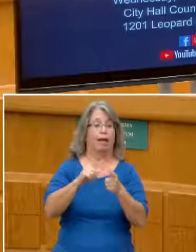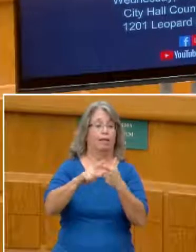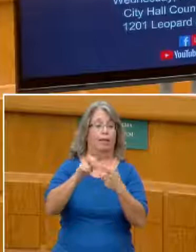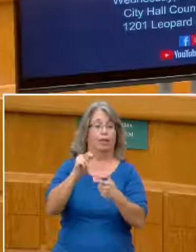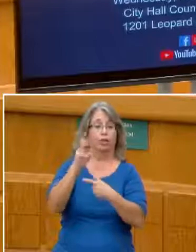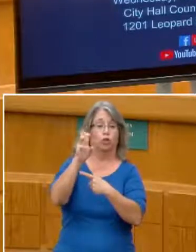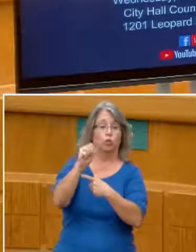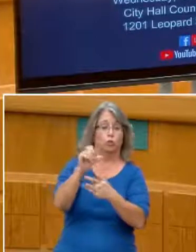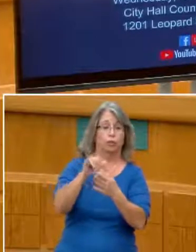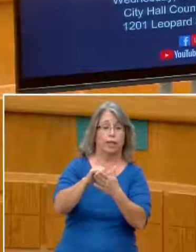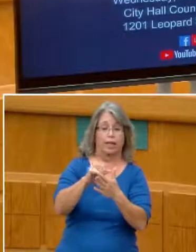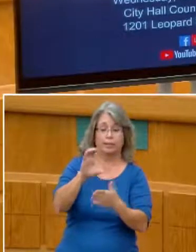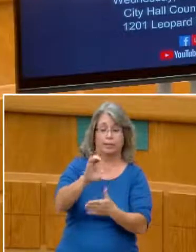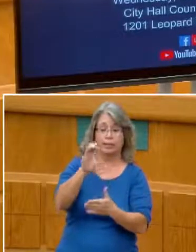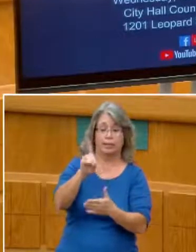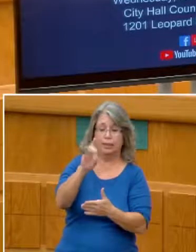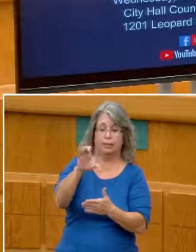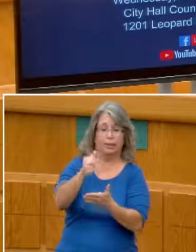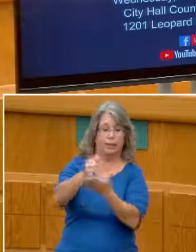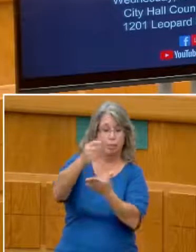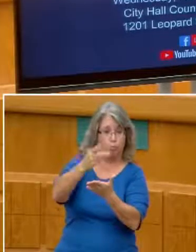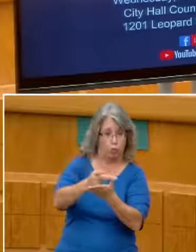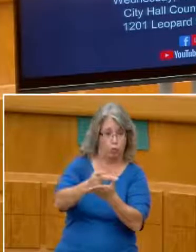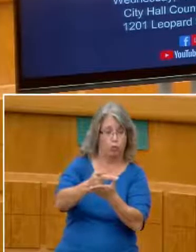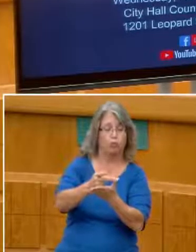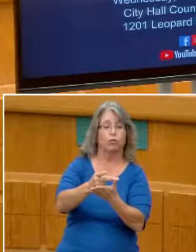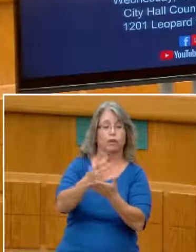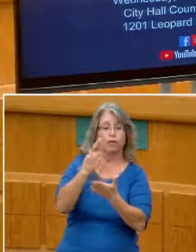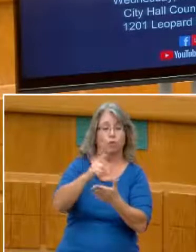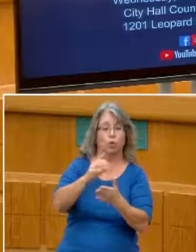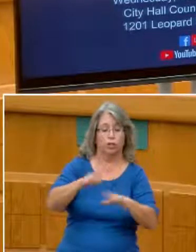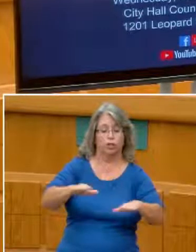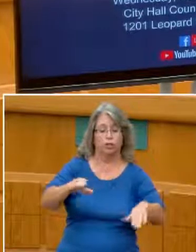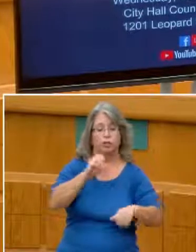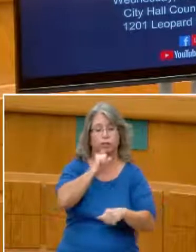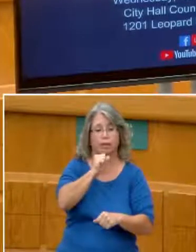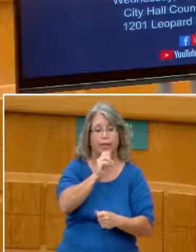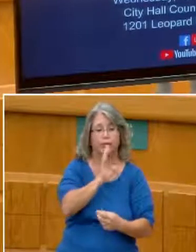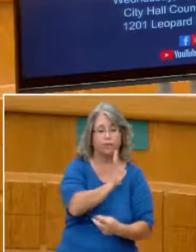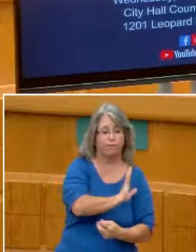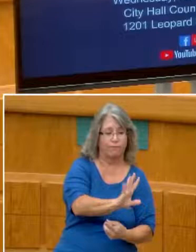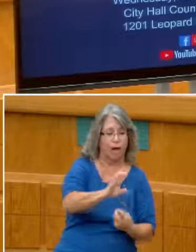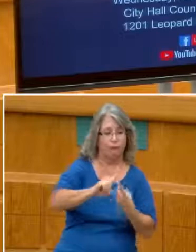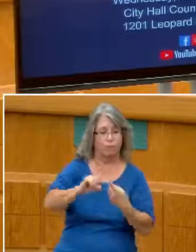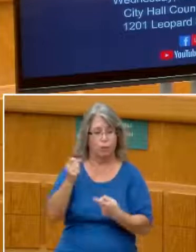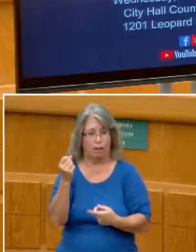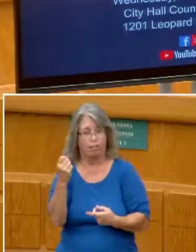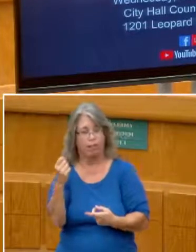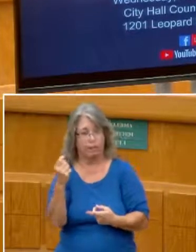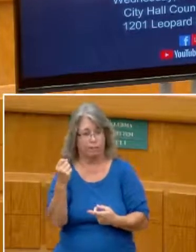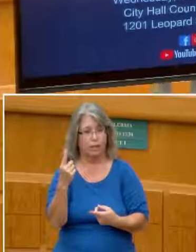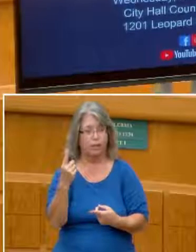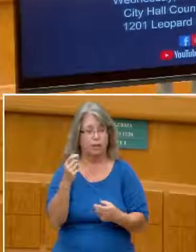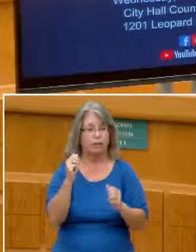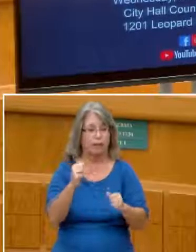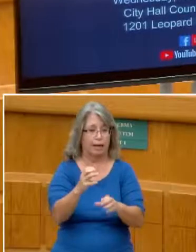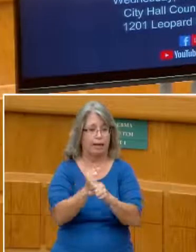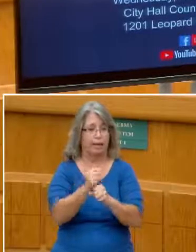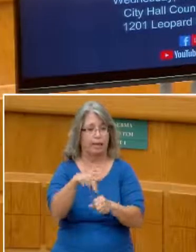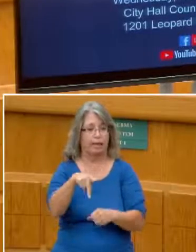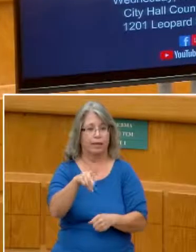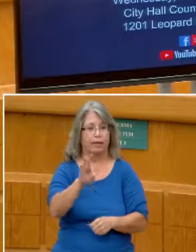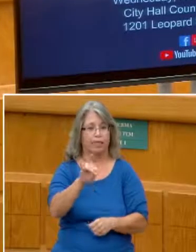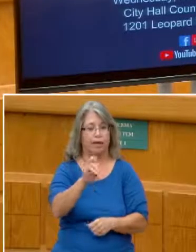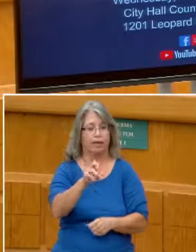children ages 5 to 11 can now receive the Pfizer COVID-19 vaccine at a smaller dose. The